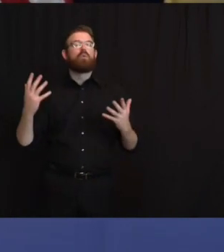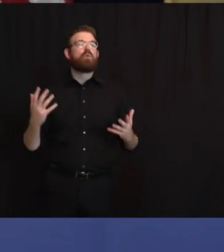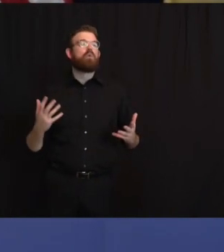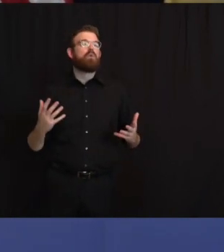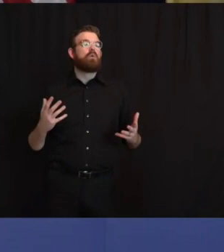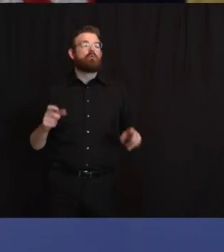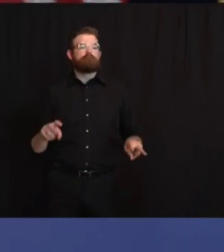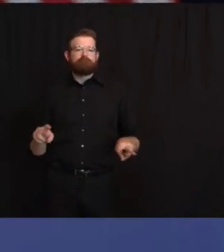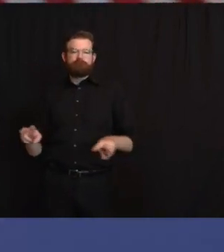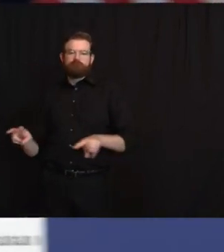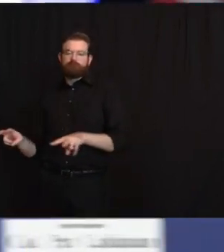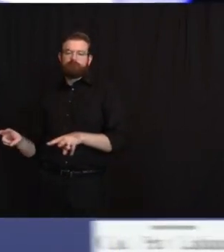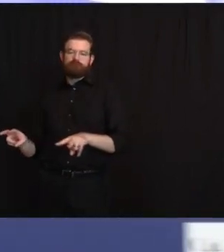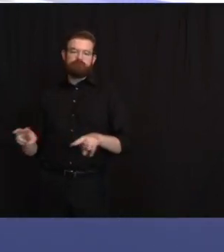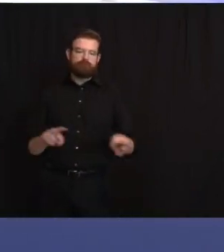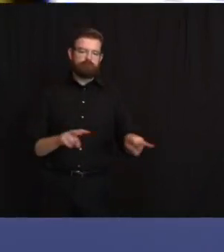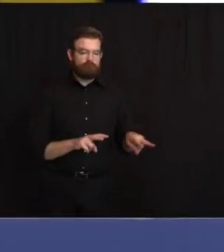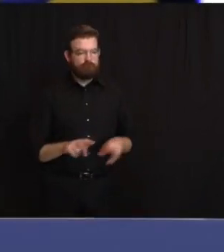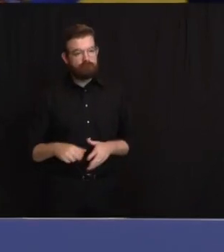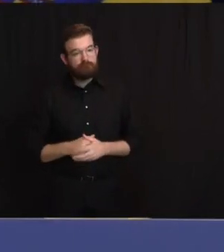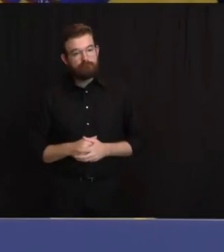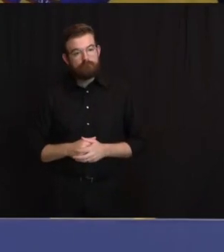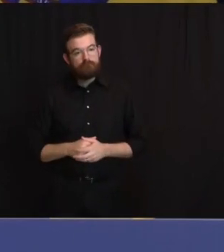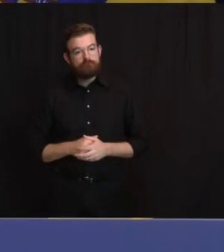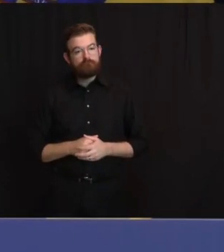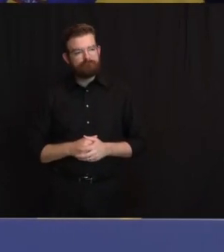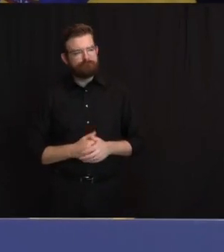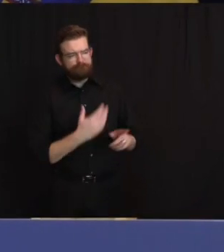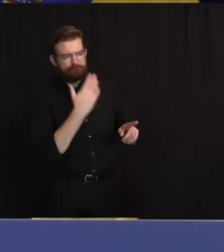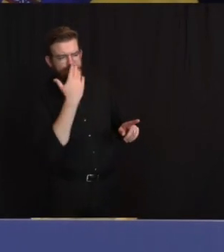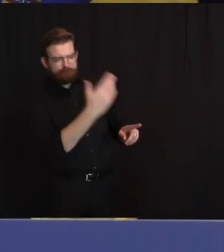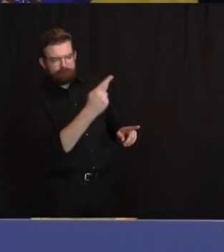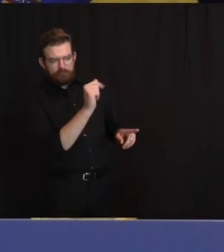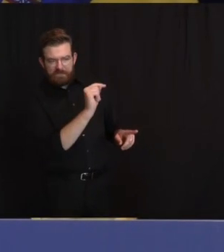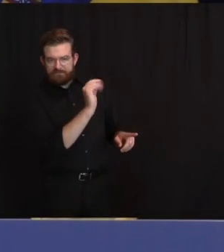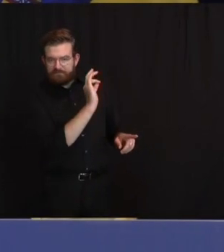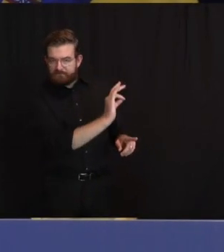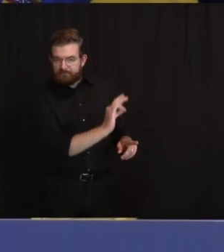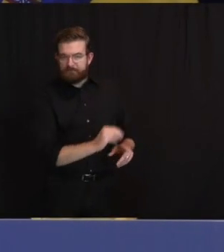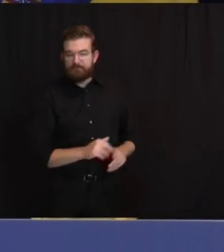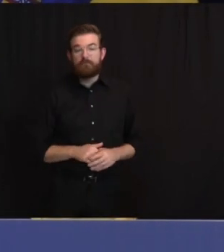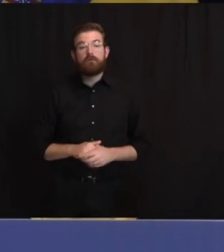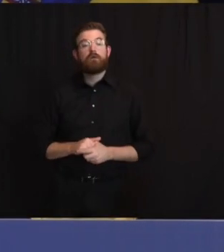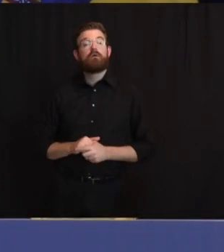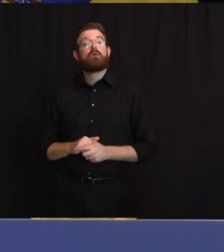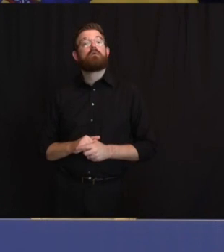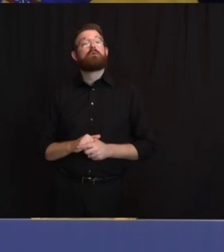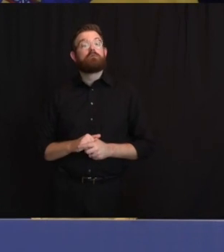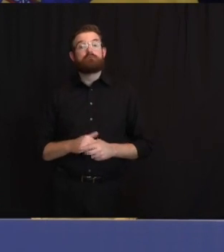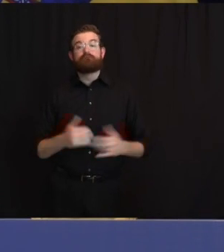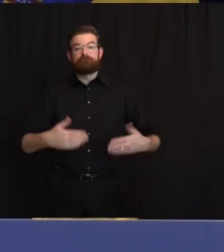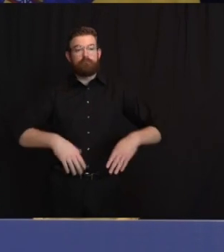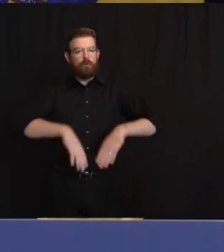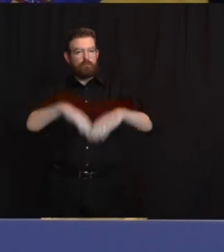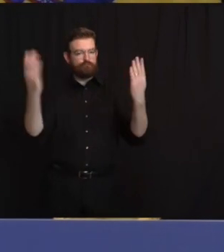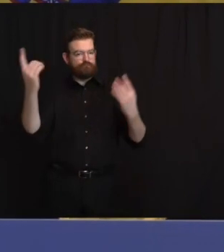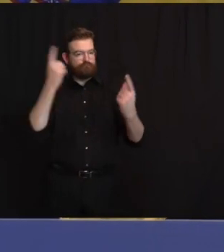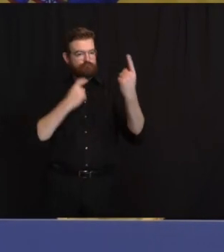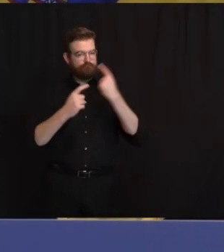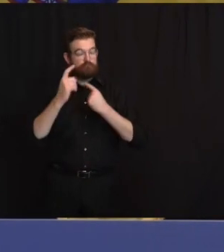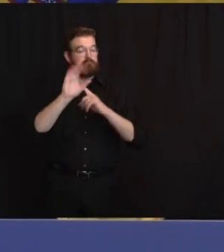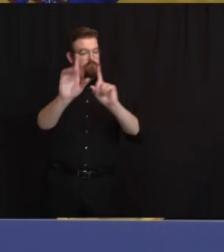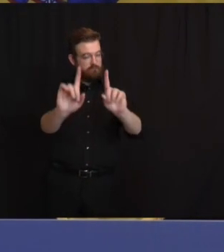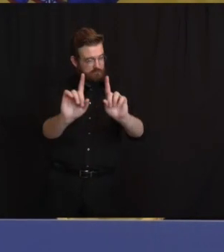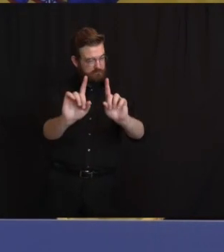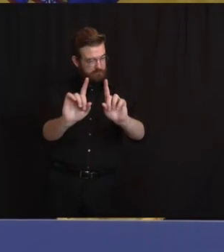Gov. Thank you, Pat, and thank you for all. We'll start with Daniel, but before we do, unless you hear otherwise, Dan